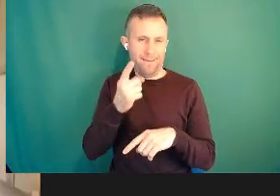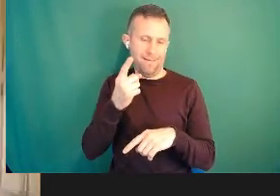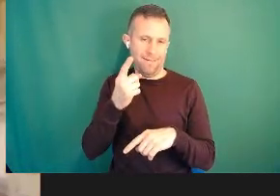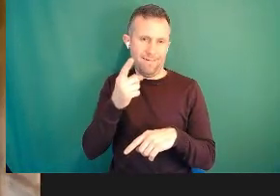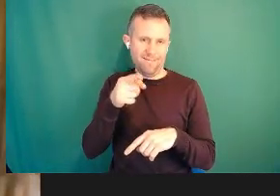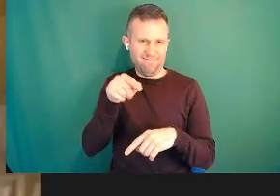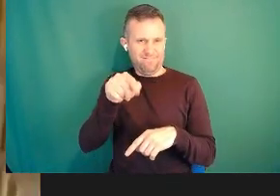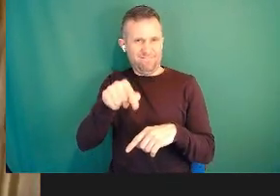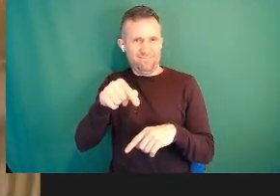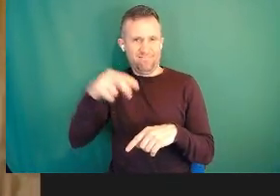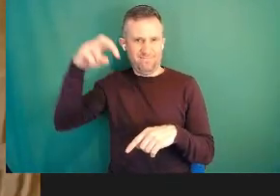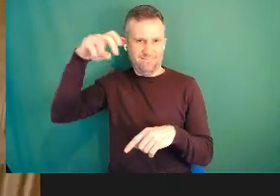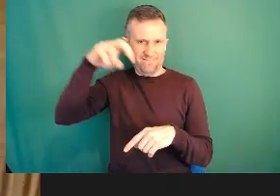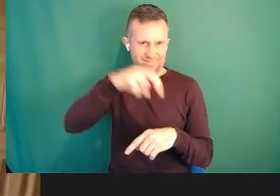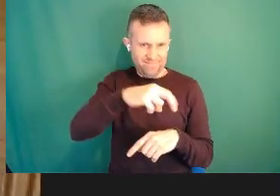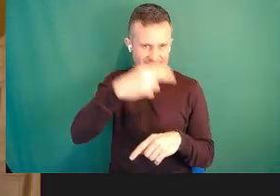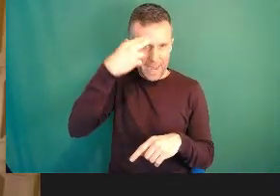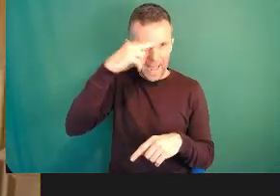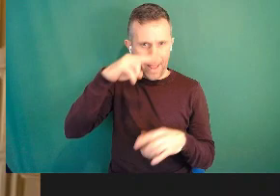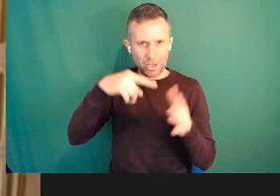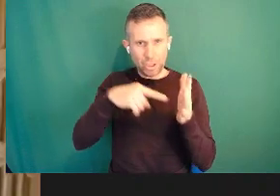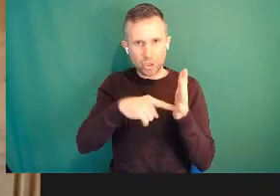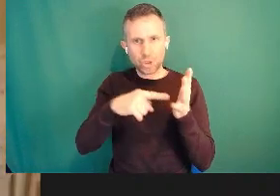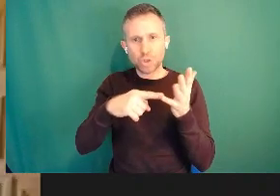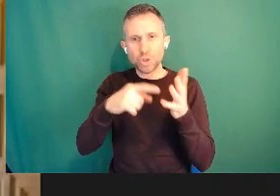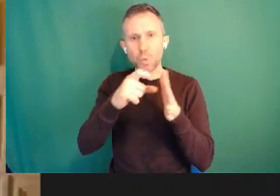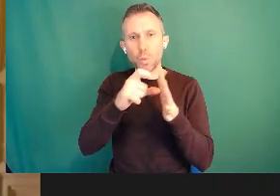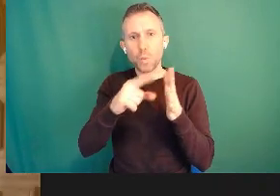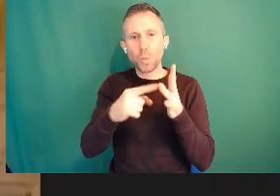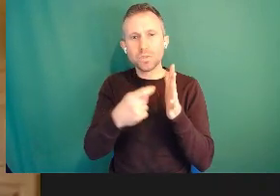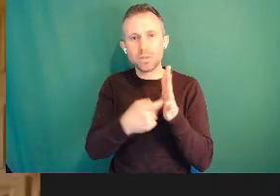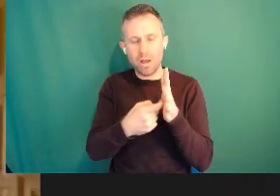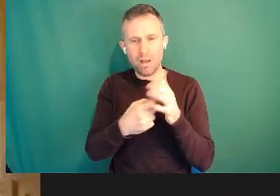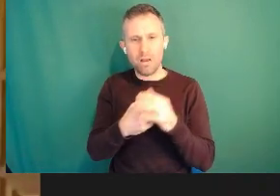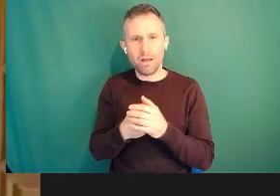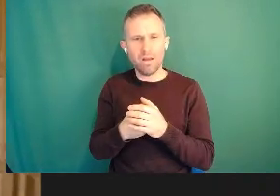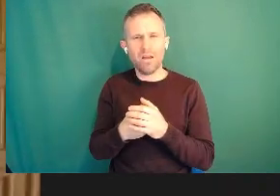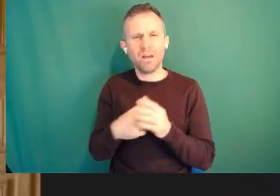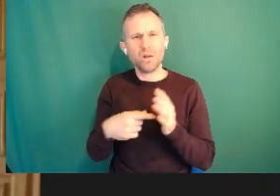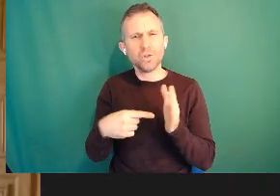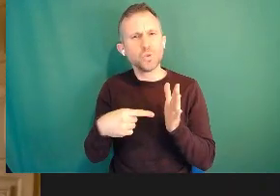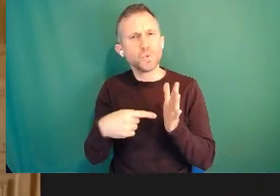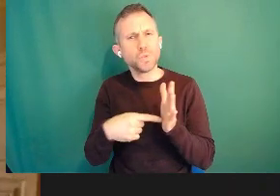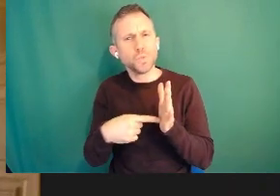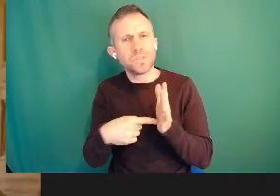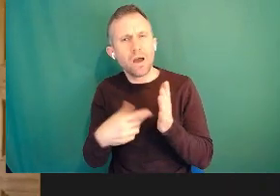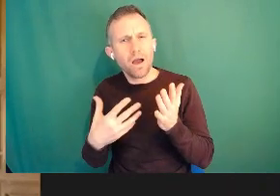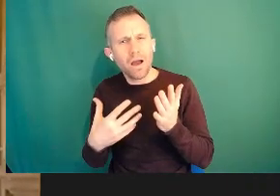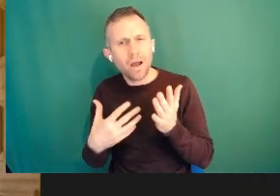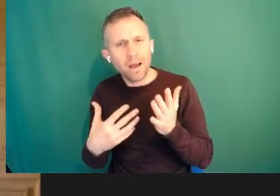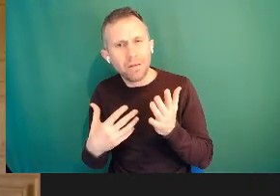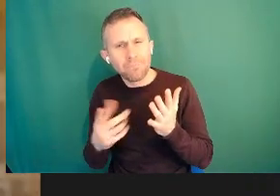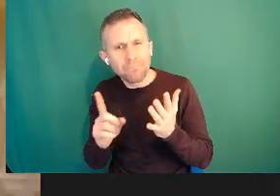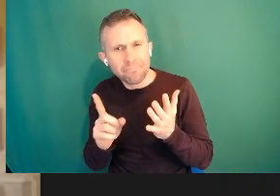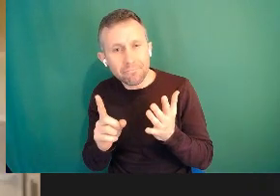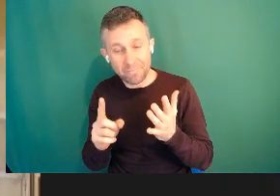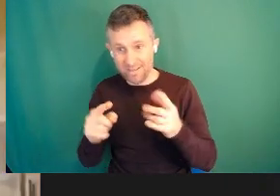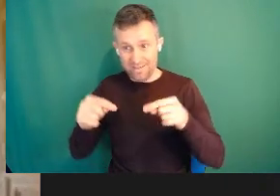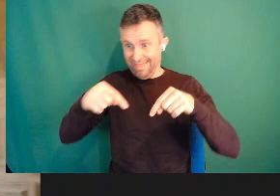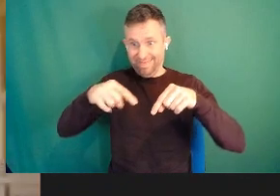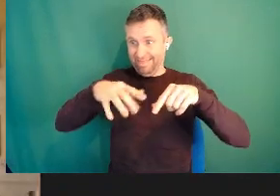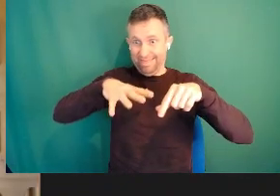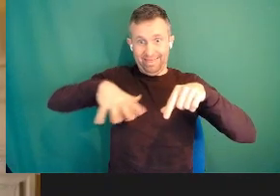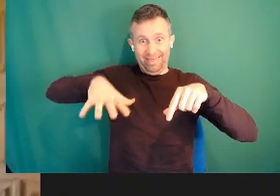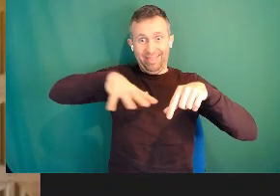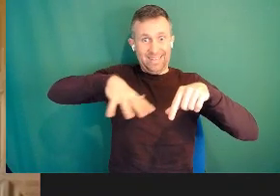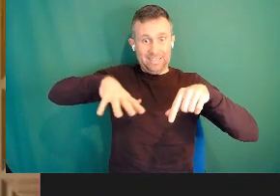for that is because this area, it would have been a carriageway between two buildings. So we've just been